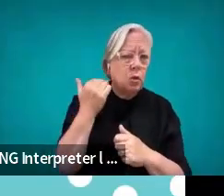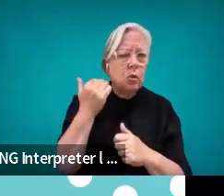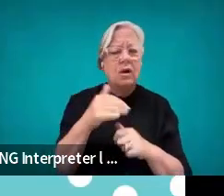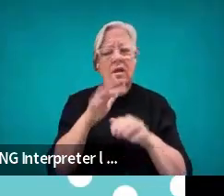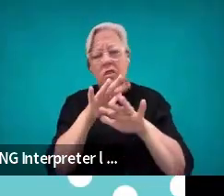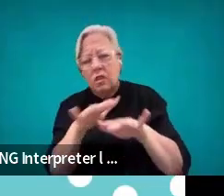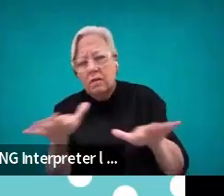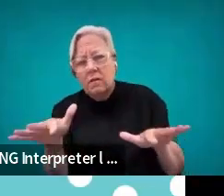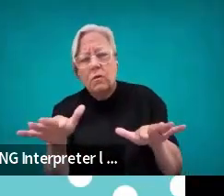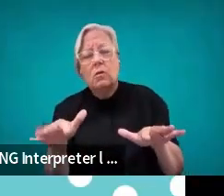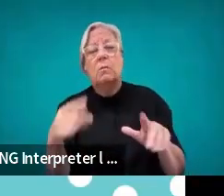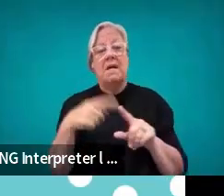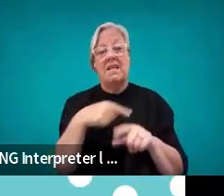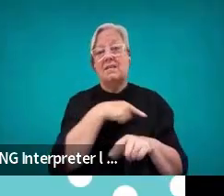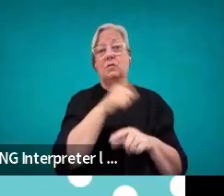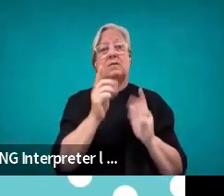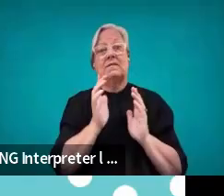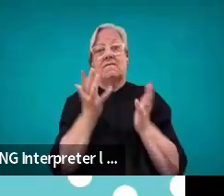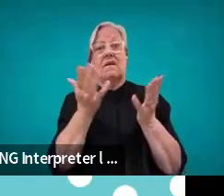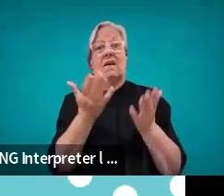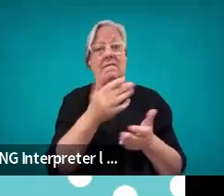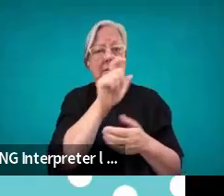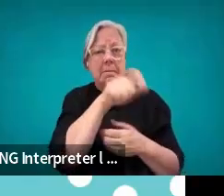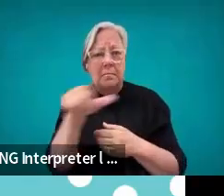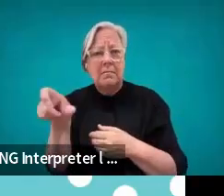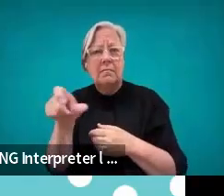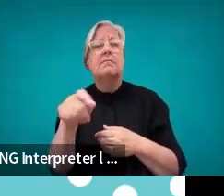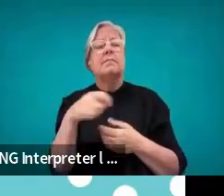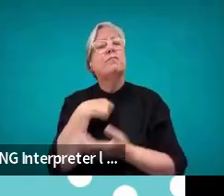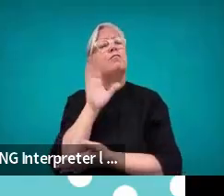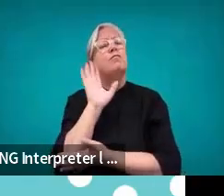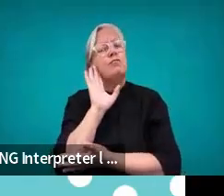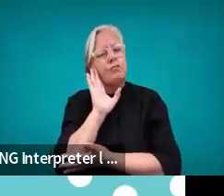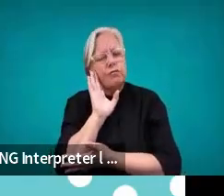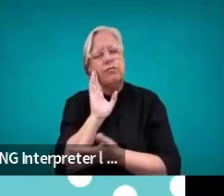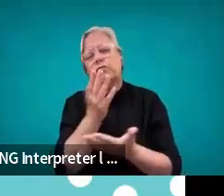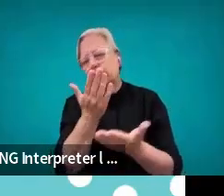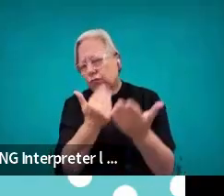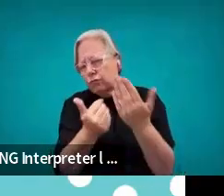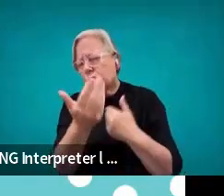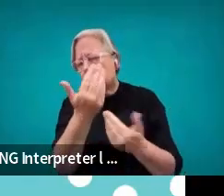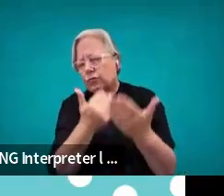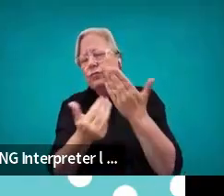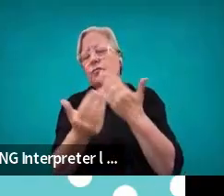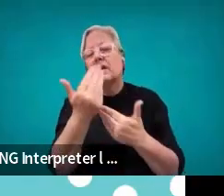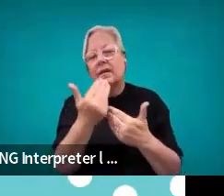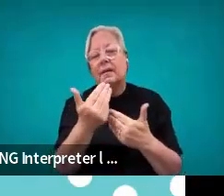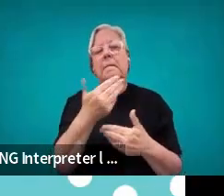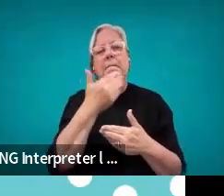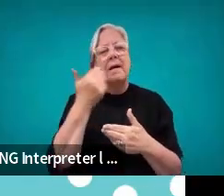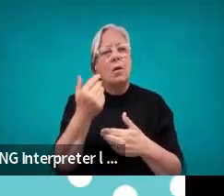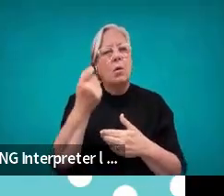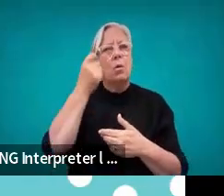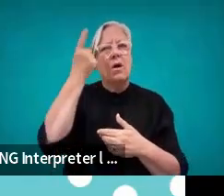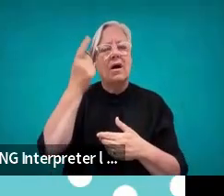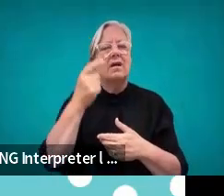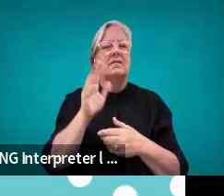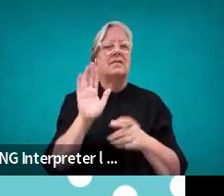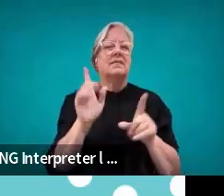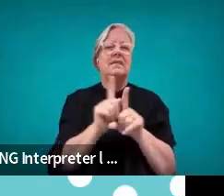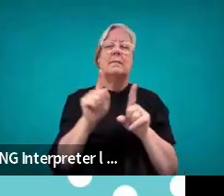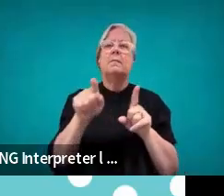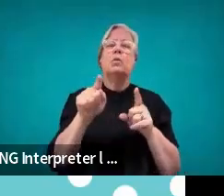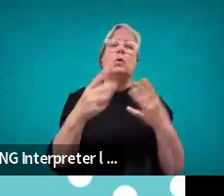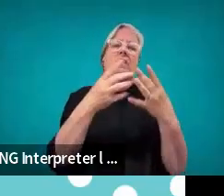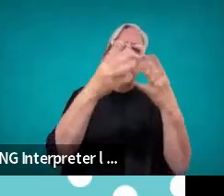including survivors, by listening and learning, we are better able to understand the underlying systems, structures, and